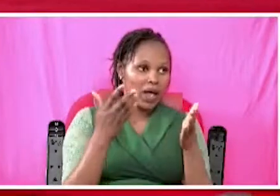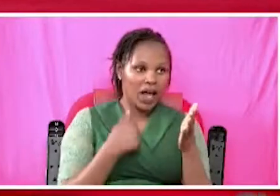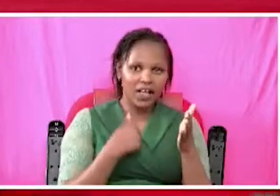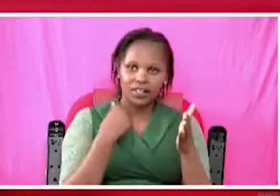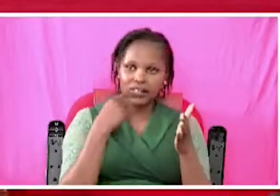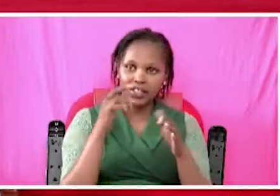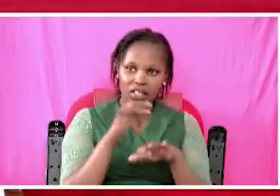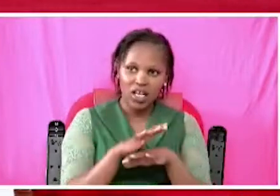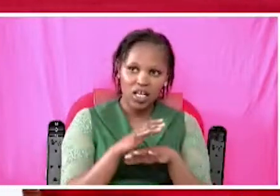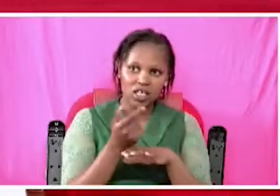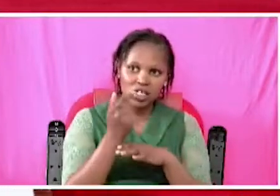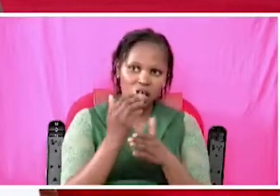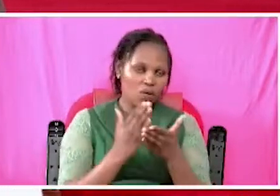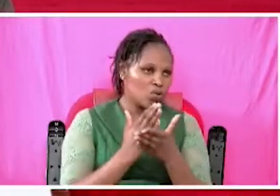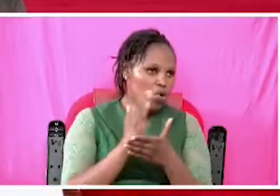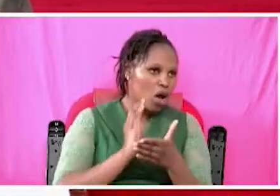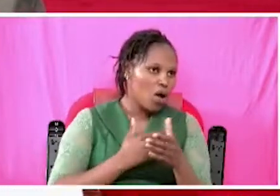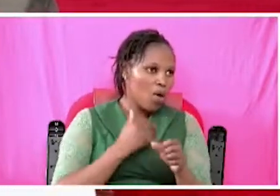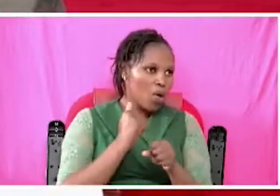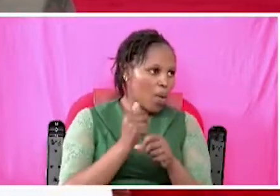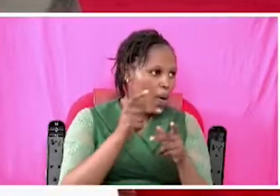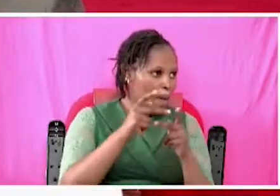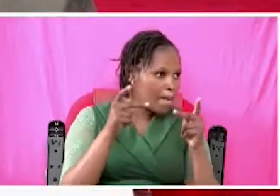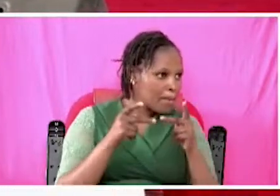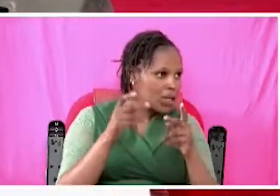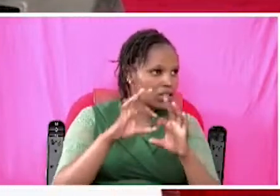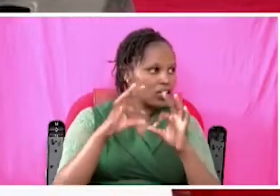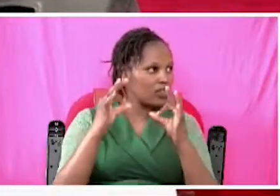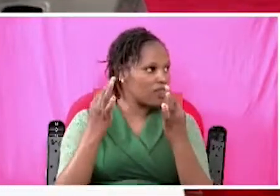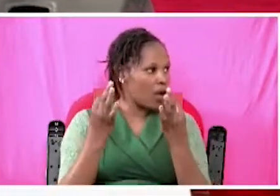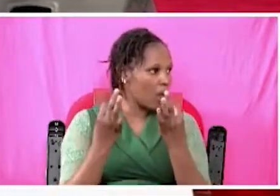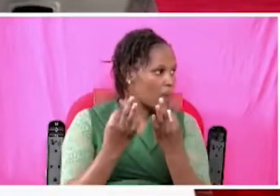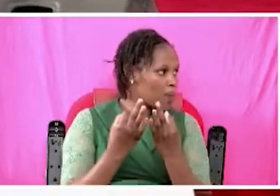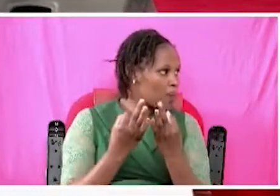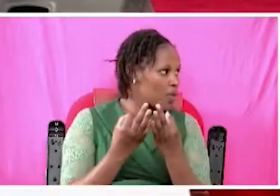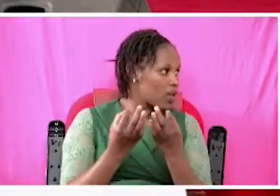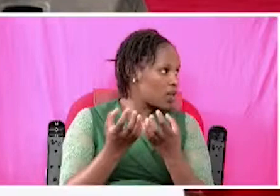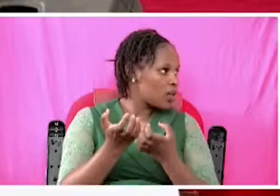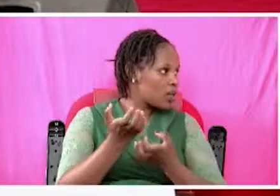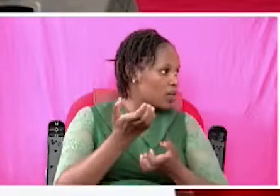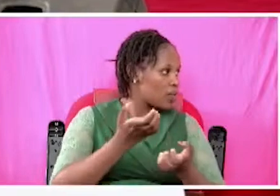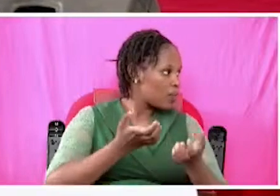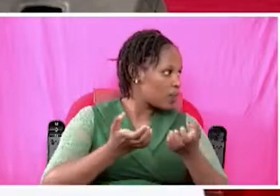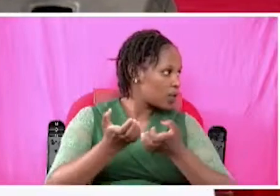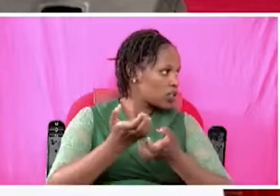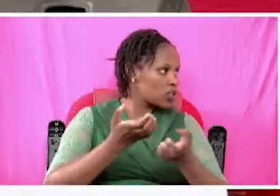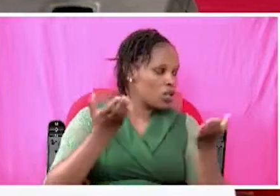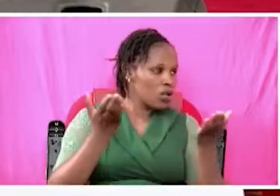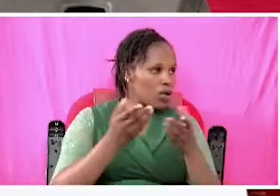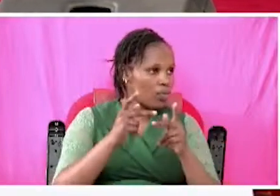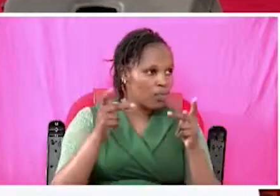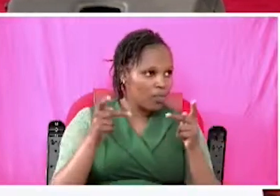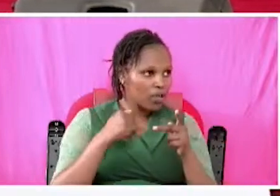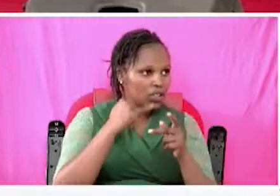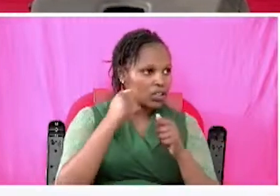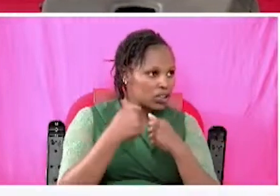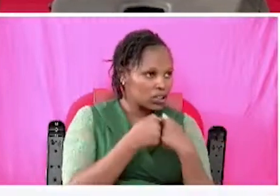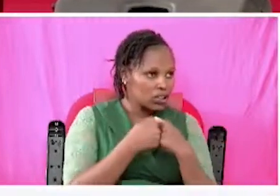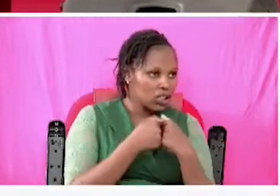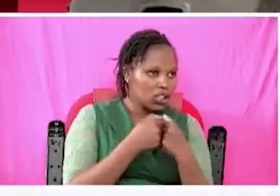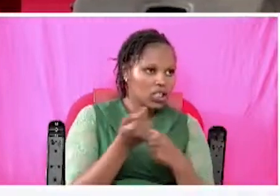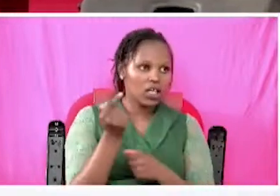through our workplaces, families, businesses, whatever places, challenges do